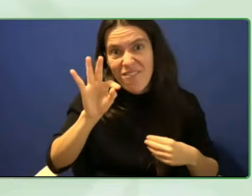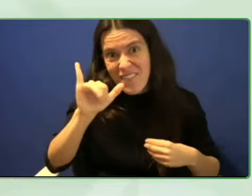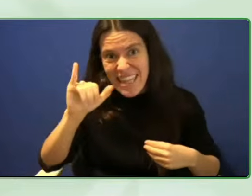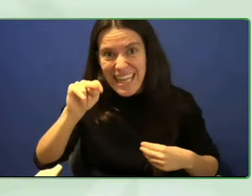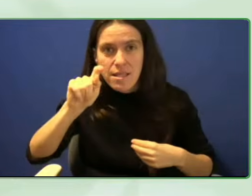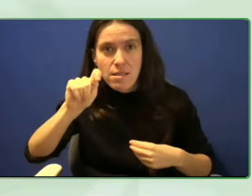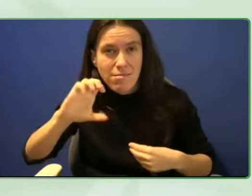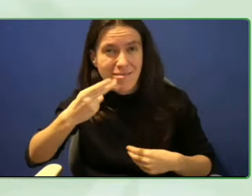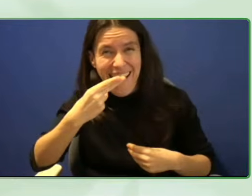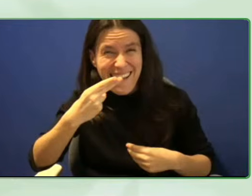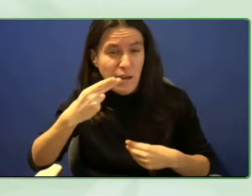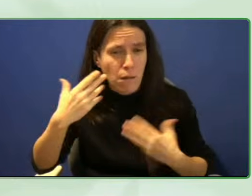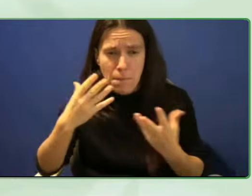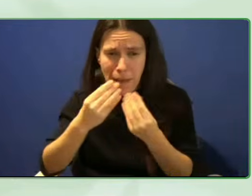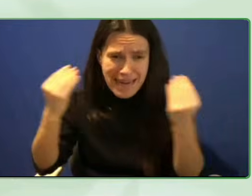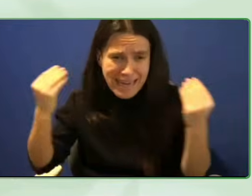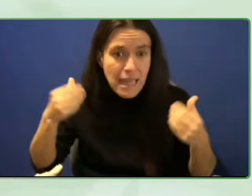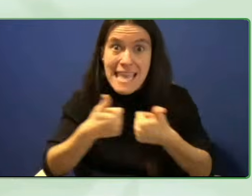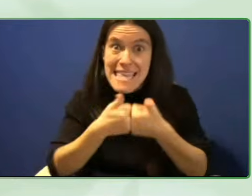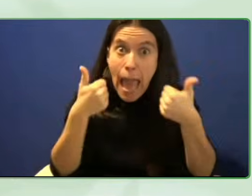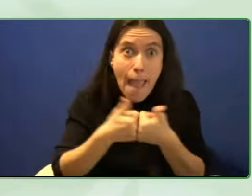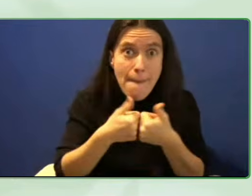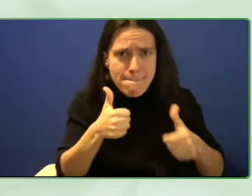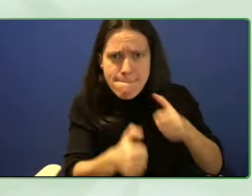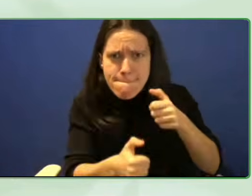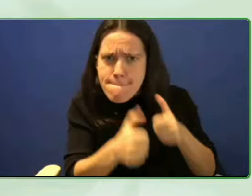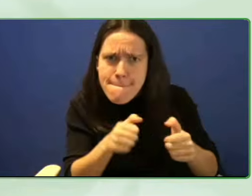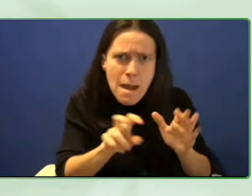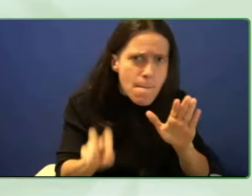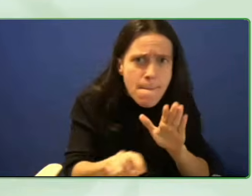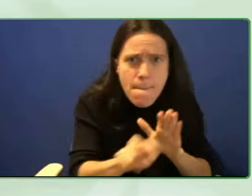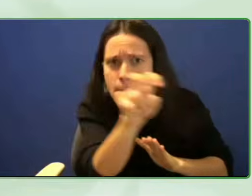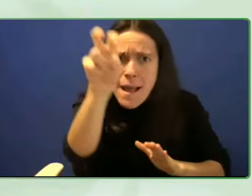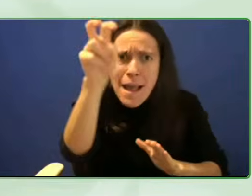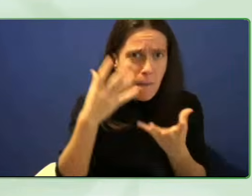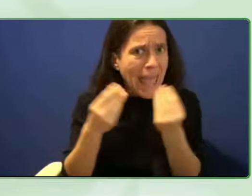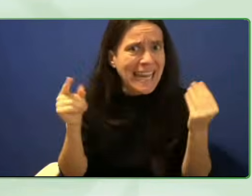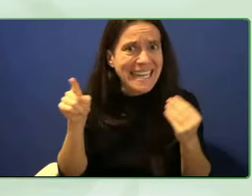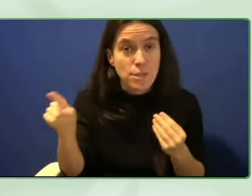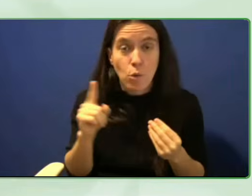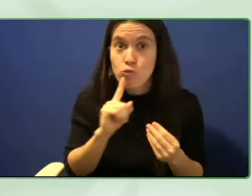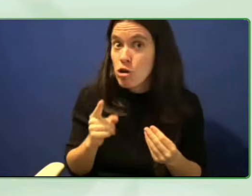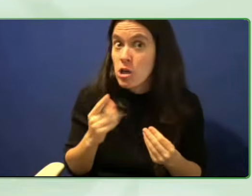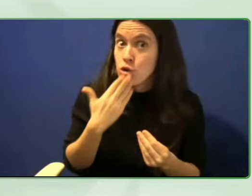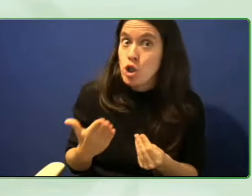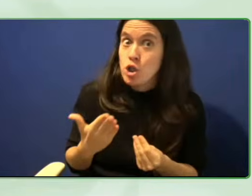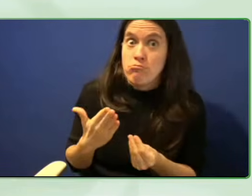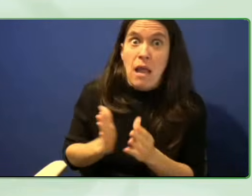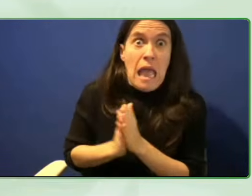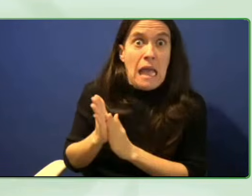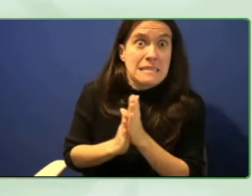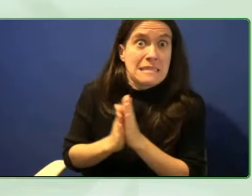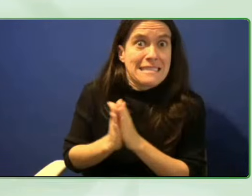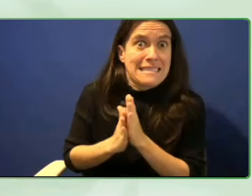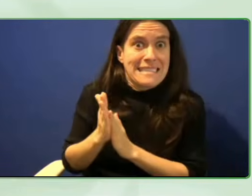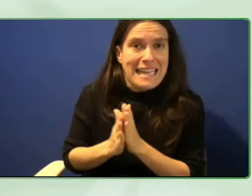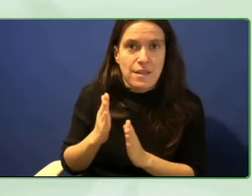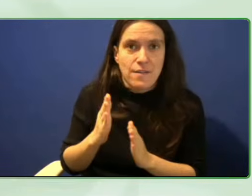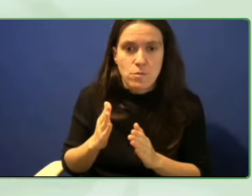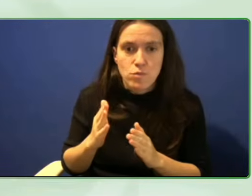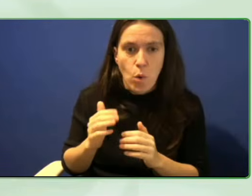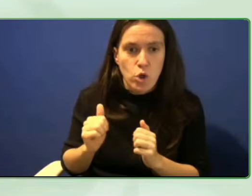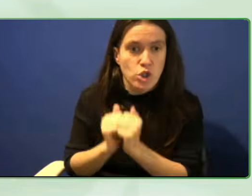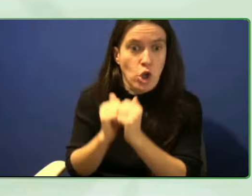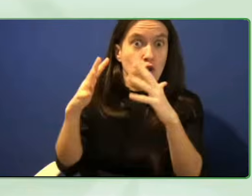of game development happening. So there's certainly a lot of exciting things within the startup ecosystem in